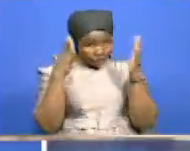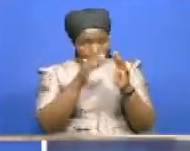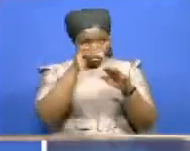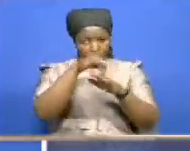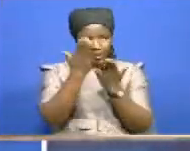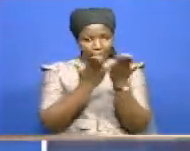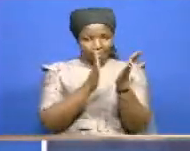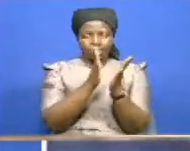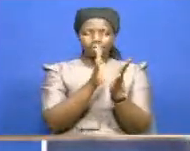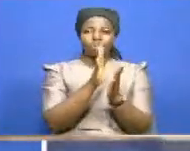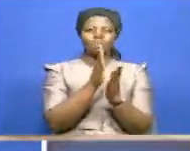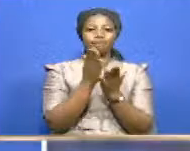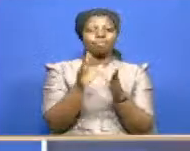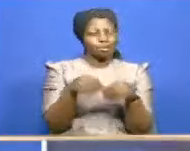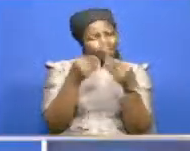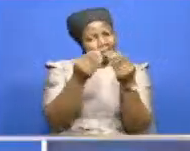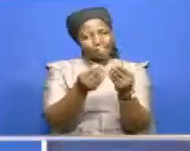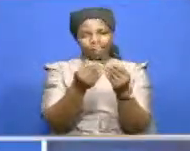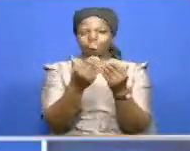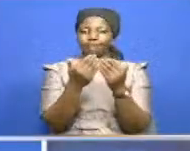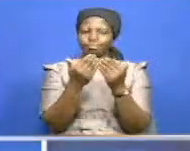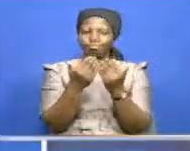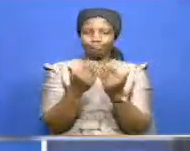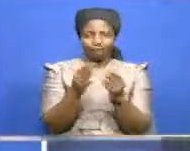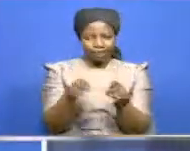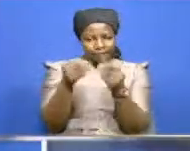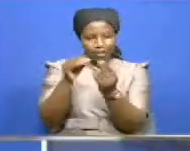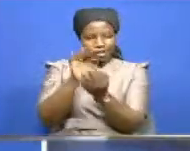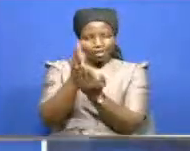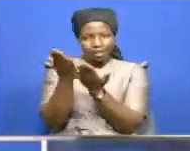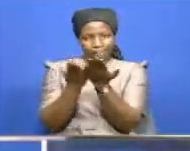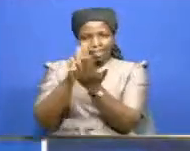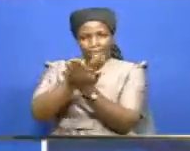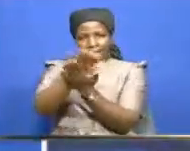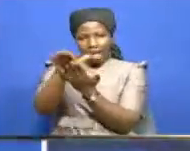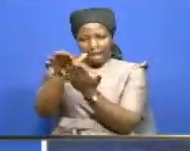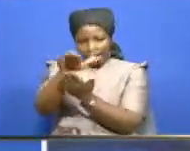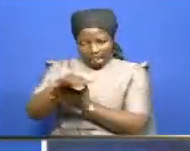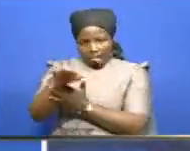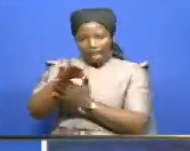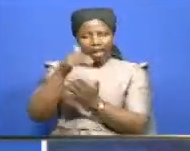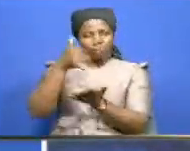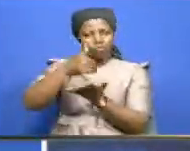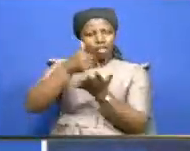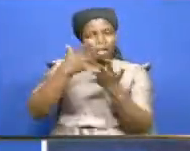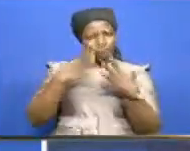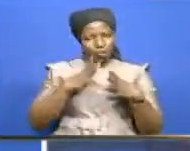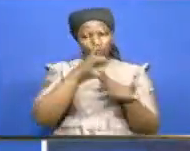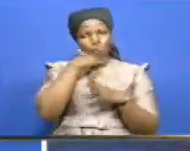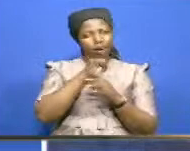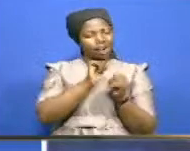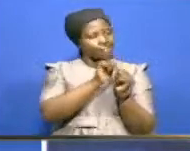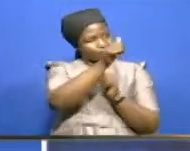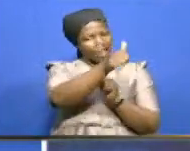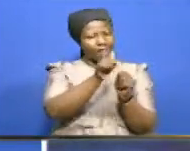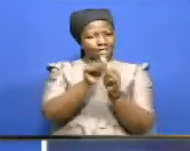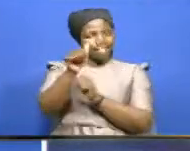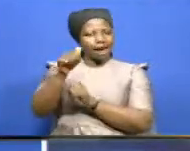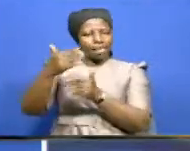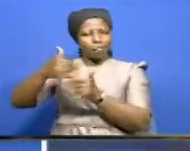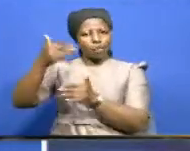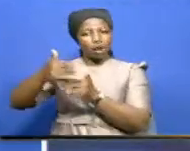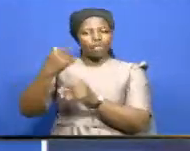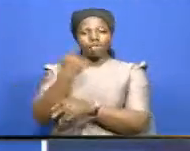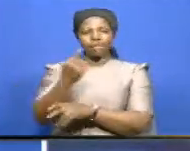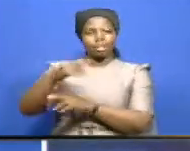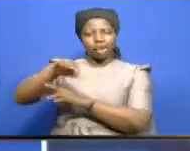is settled and serviced areas, inclusive of persons near the farthest boundary of each county. The proposals